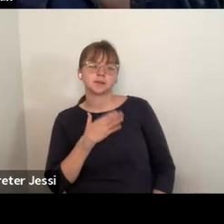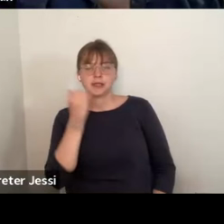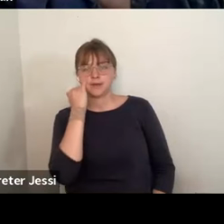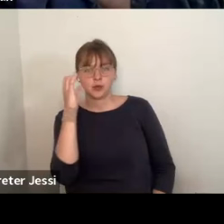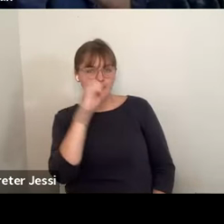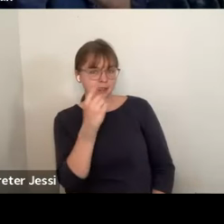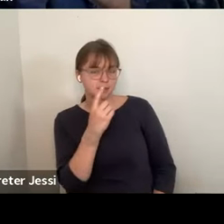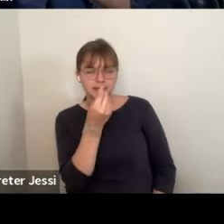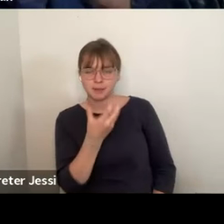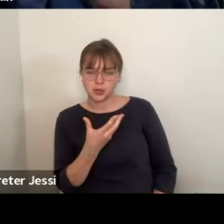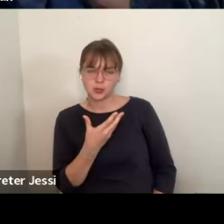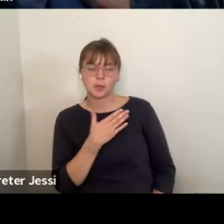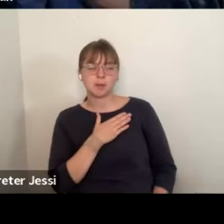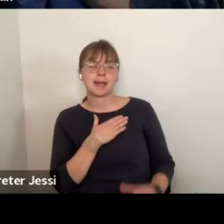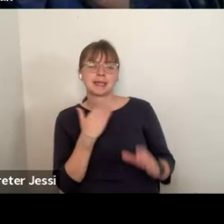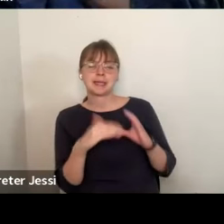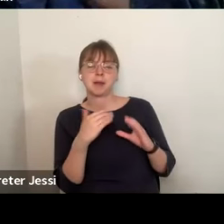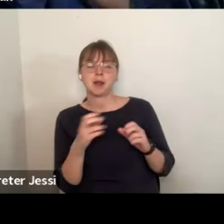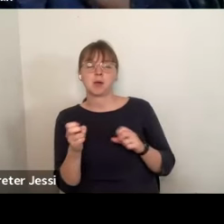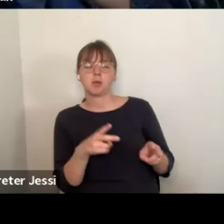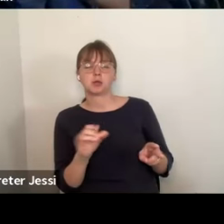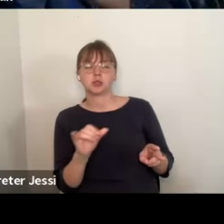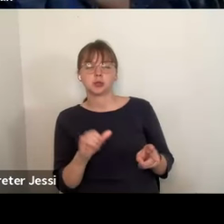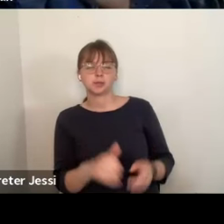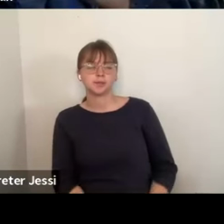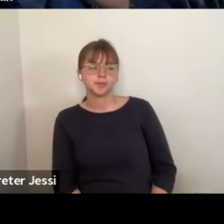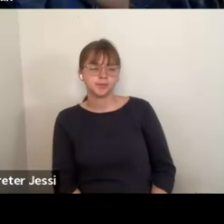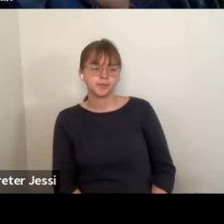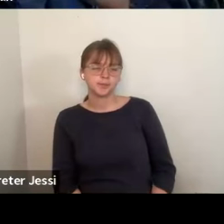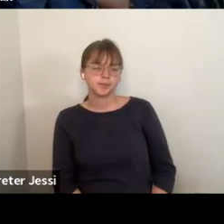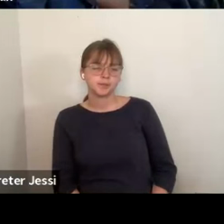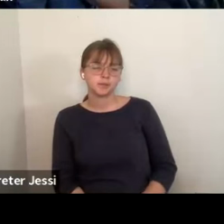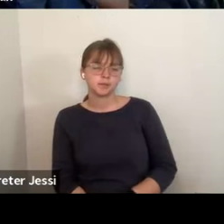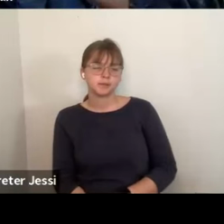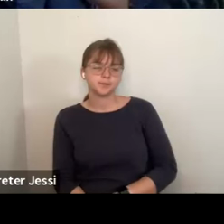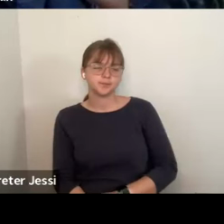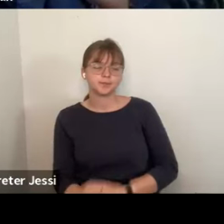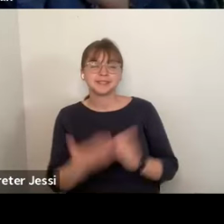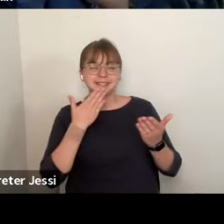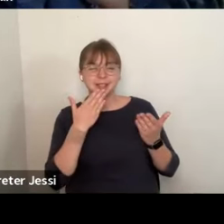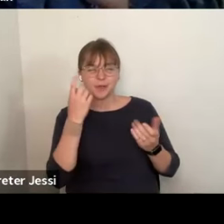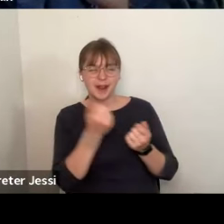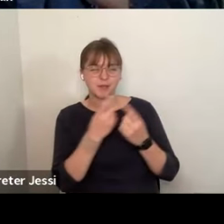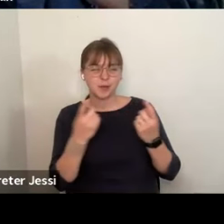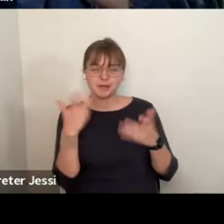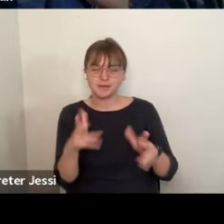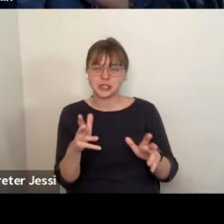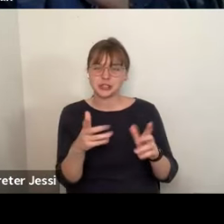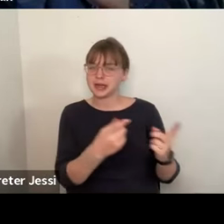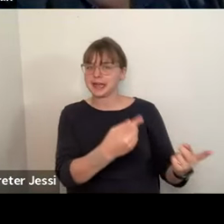there again so that you have all my information. And thanks to everyone who attended today. I really appreciate it.